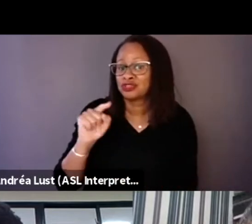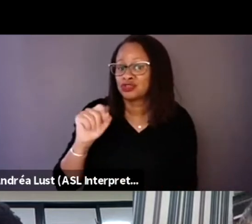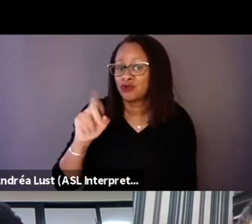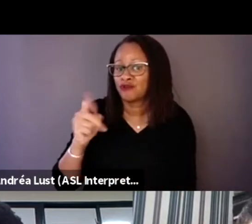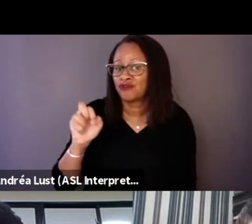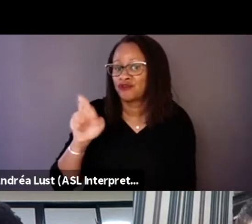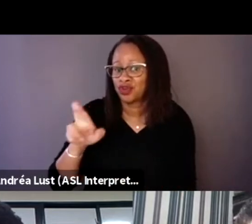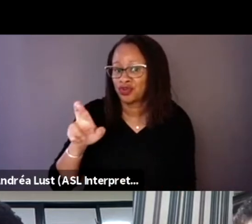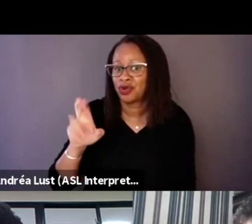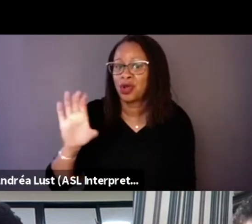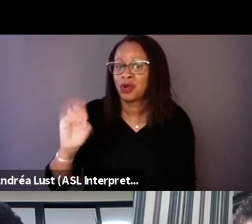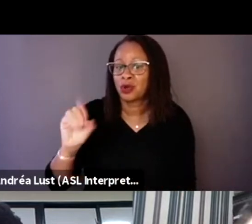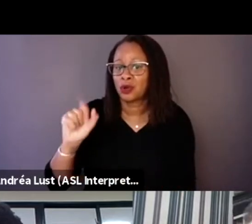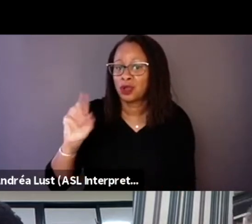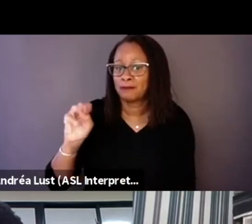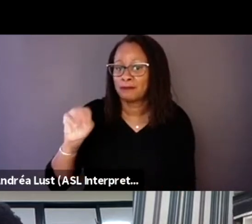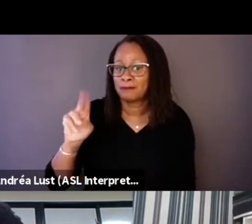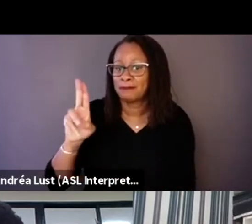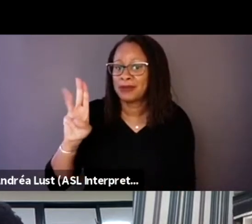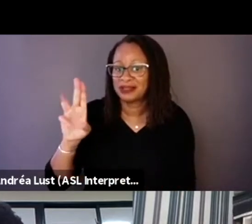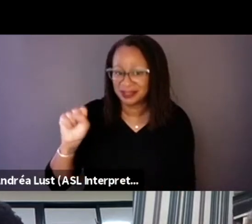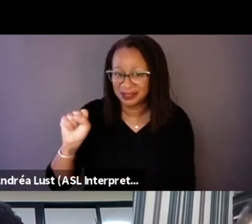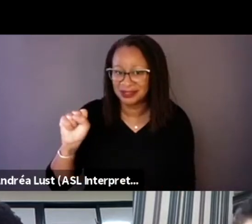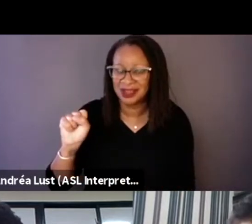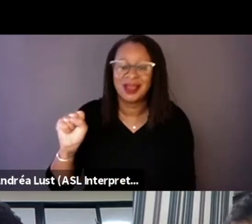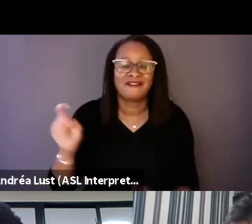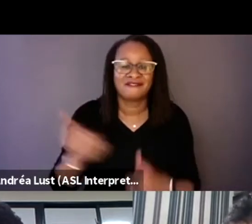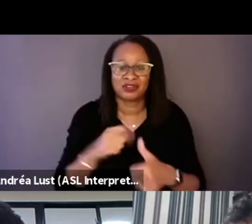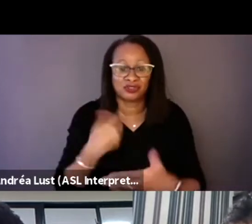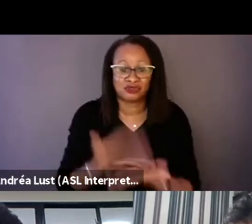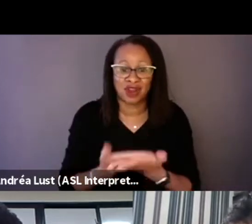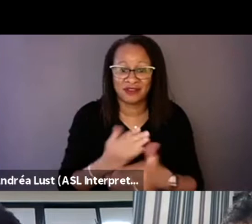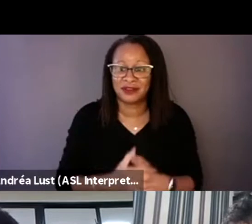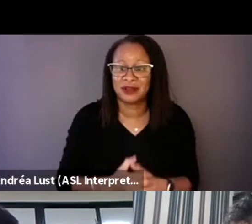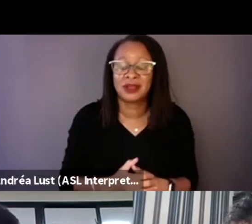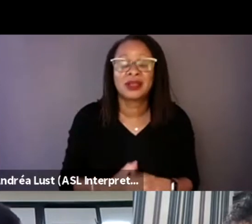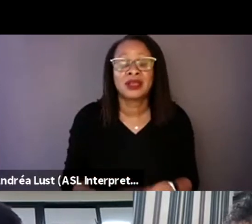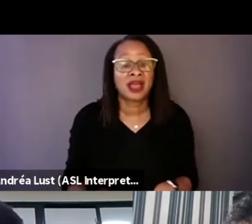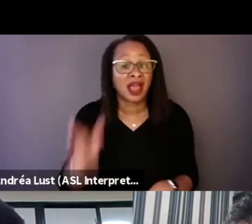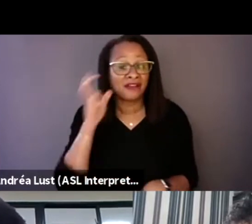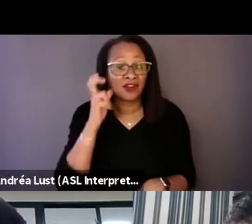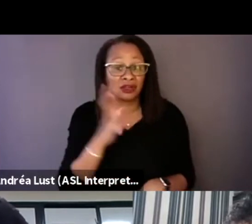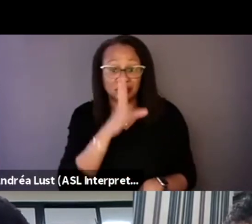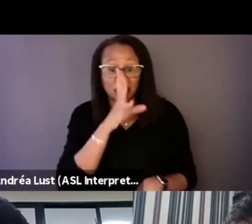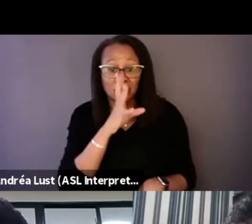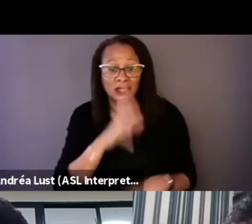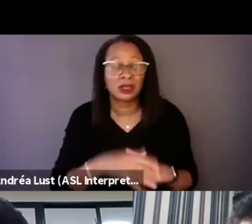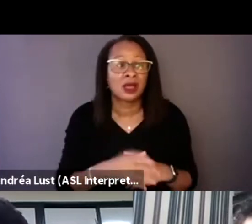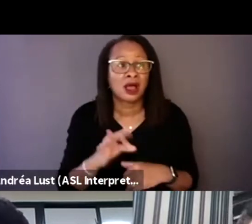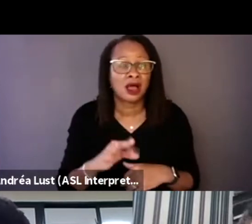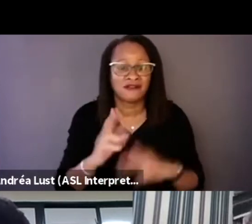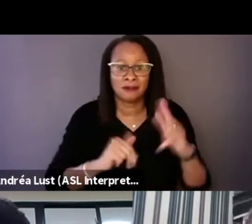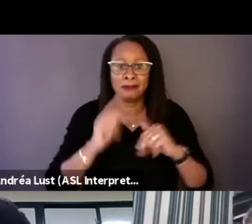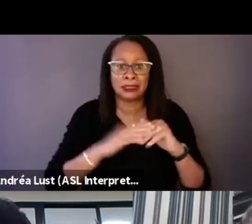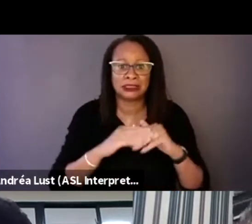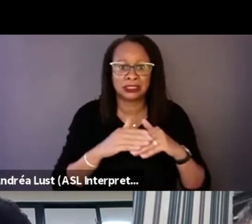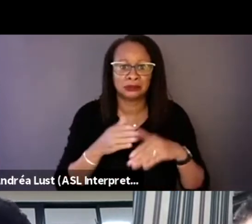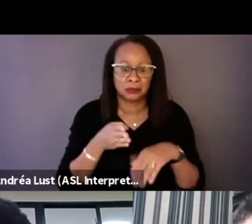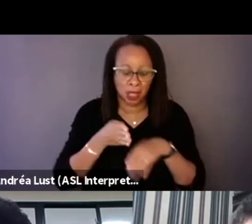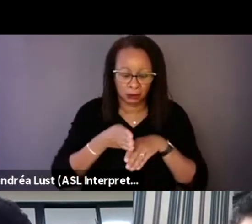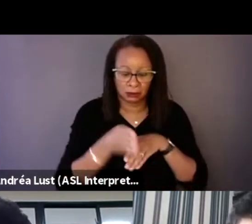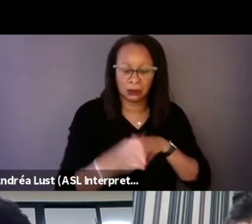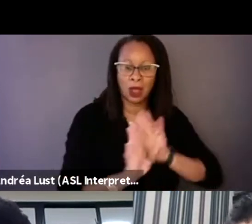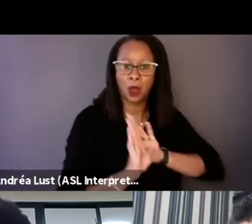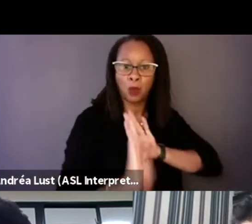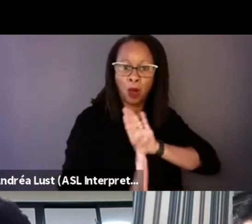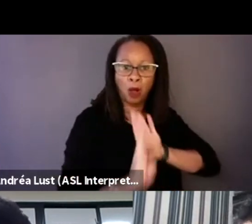here started there. I mean, there's even talk I've heard on the island of like building a wall, the same kind of problems and